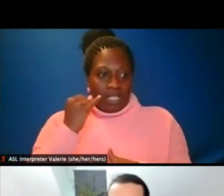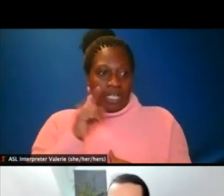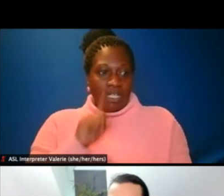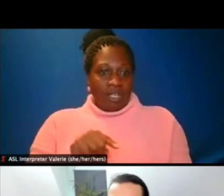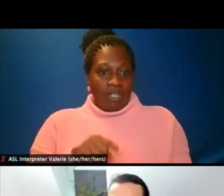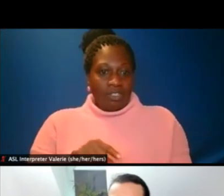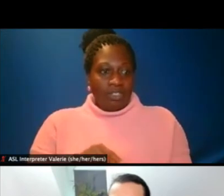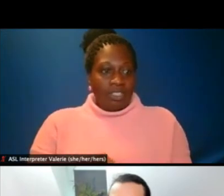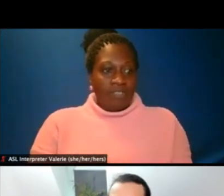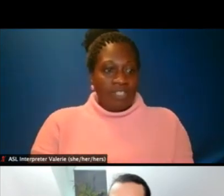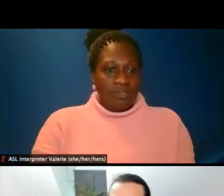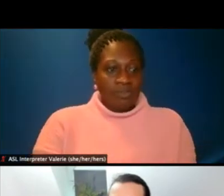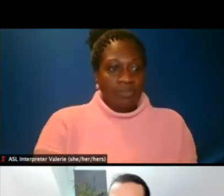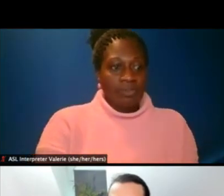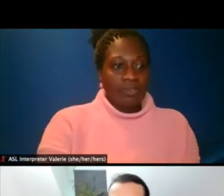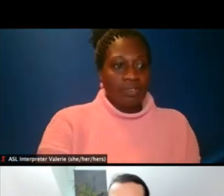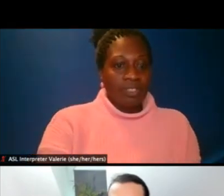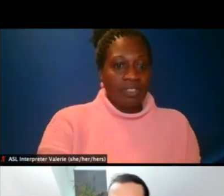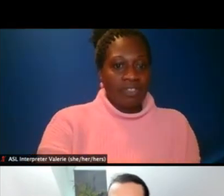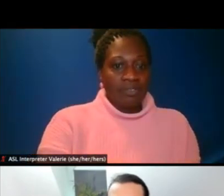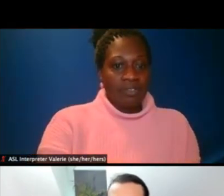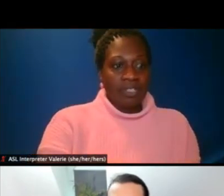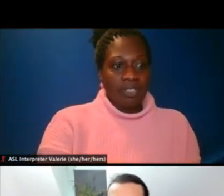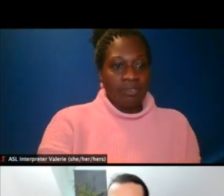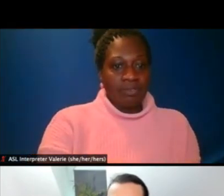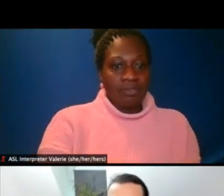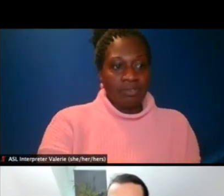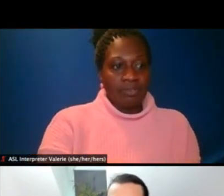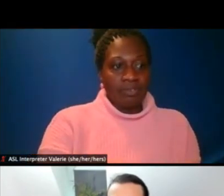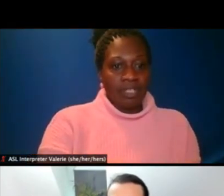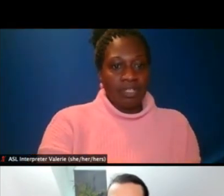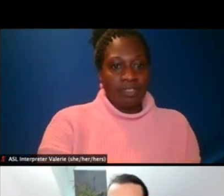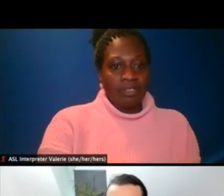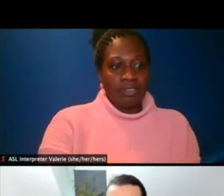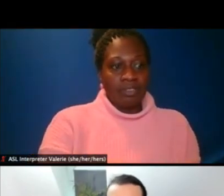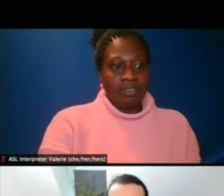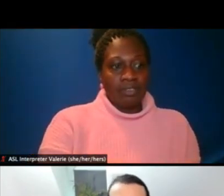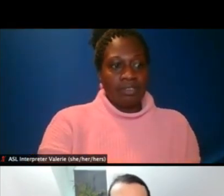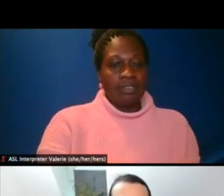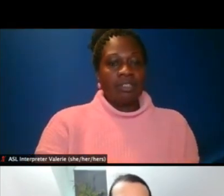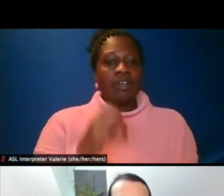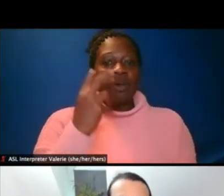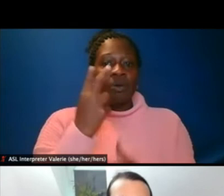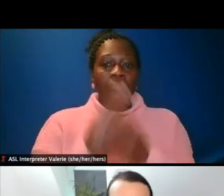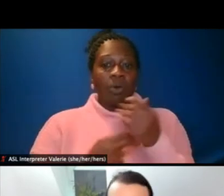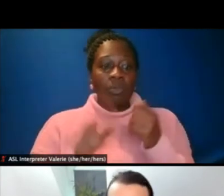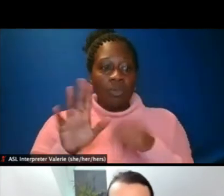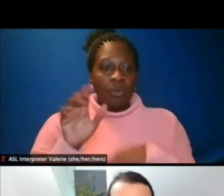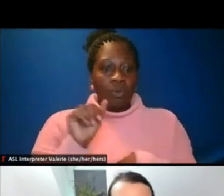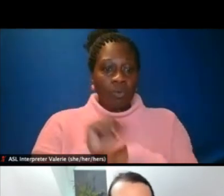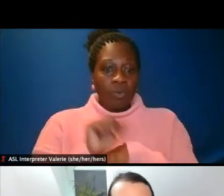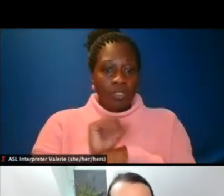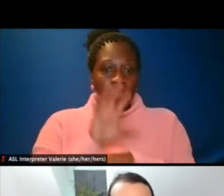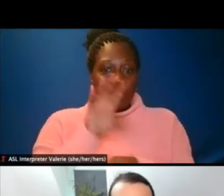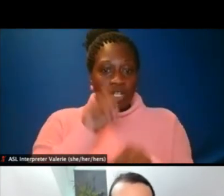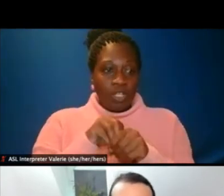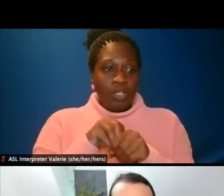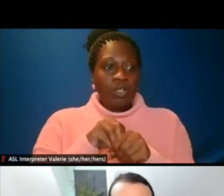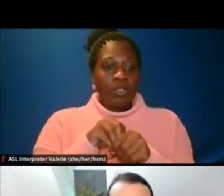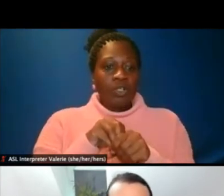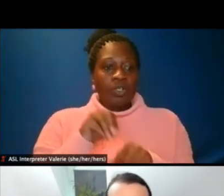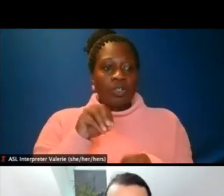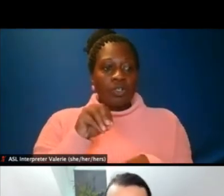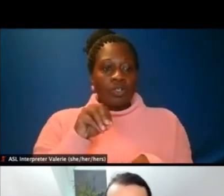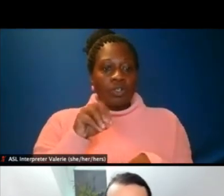next question is, you actually just brought up the Odisha, so good transition. In both of your works, you include references to the